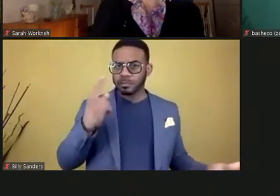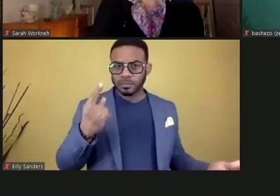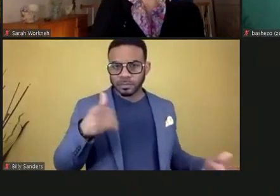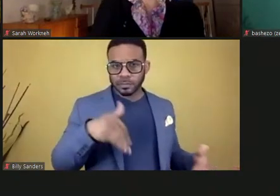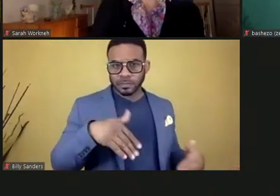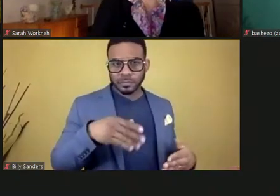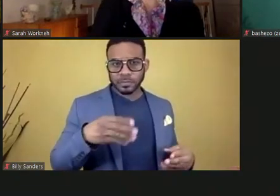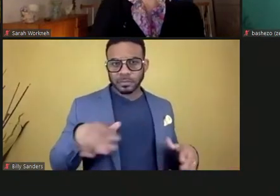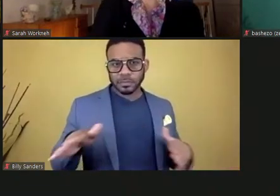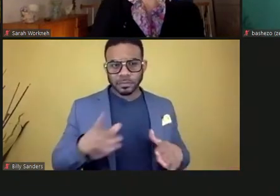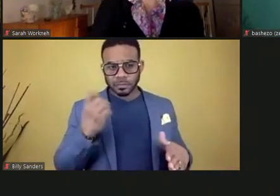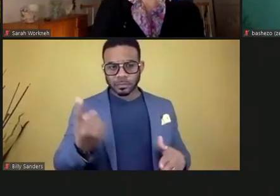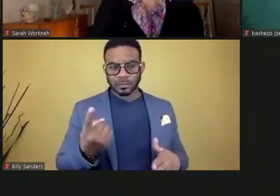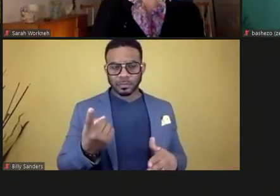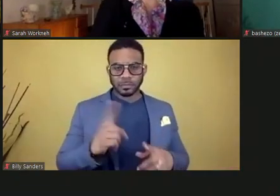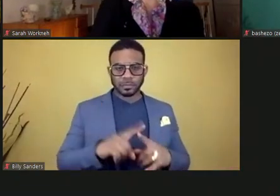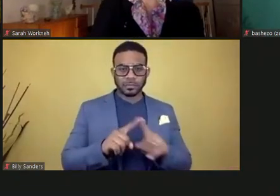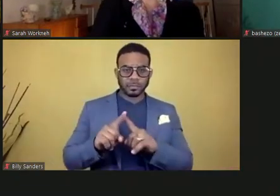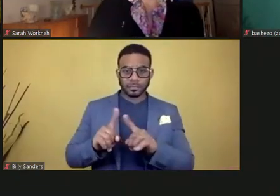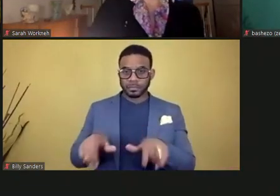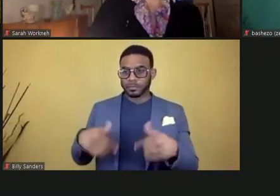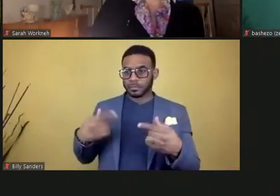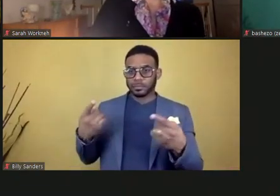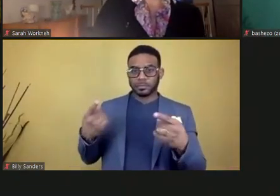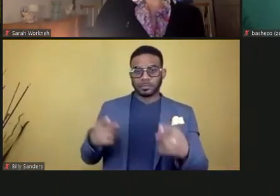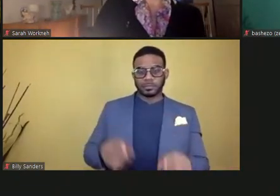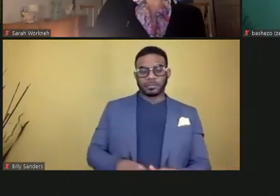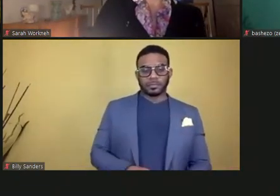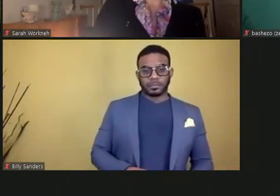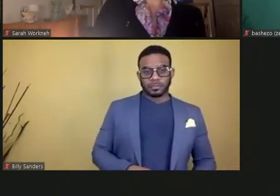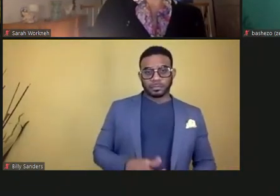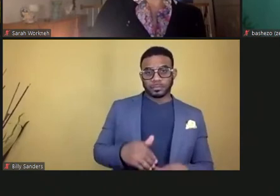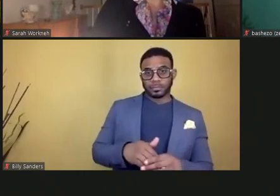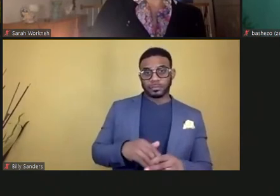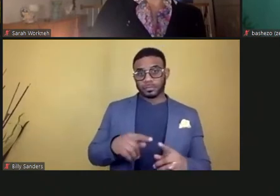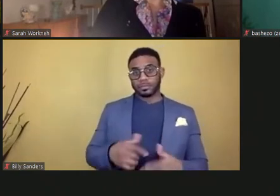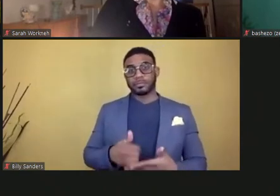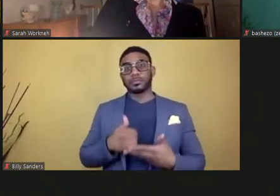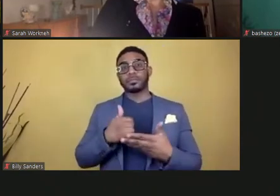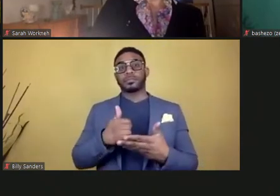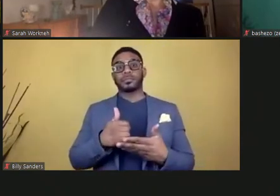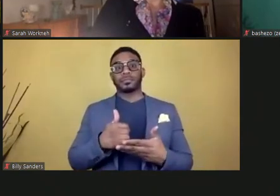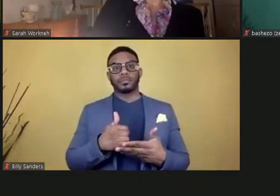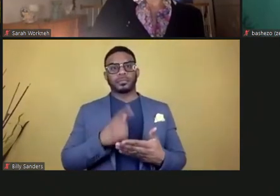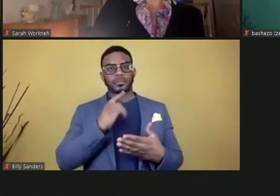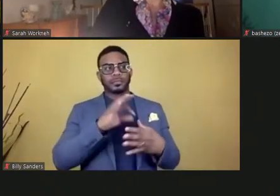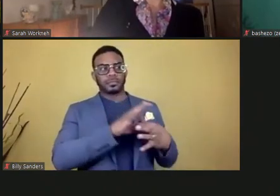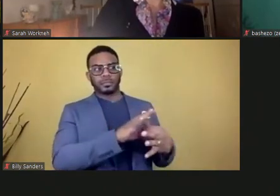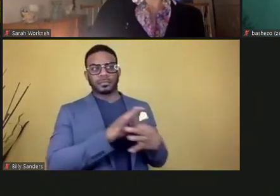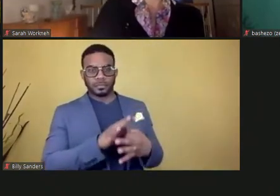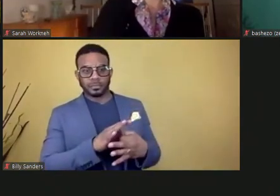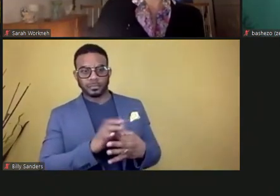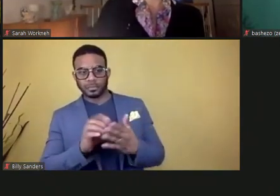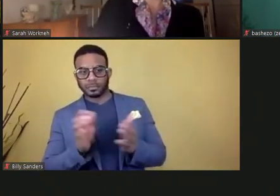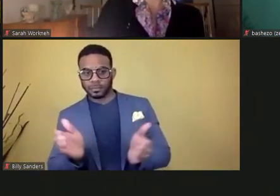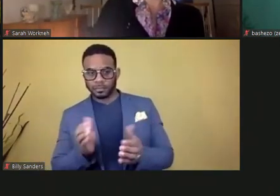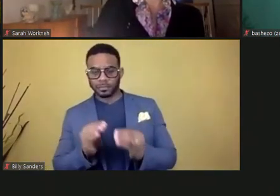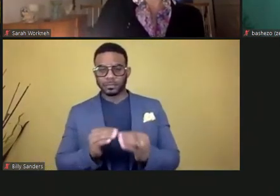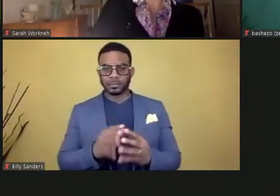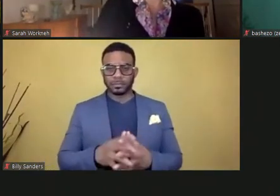the planning of something, but as it's going on, in order to help be a liaison and a